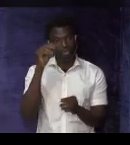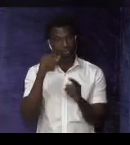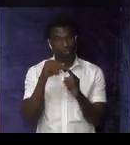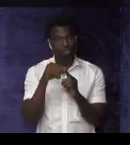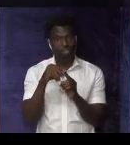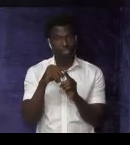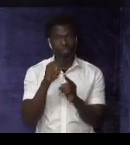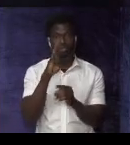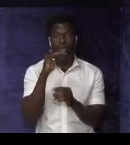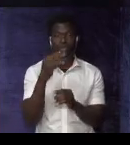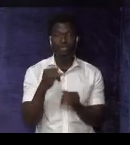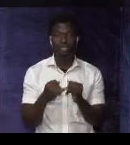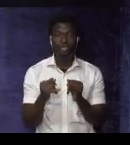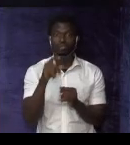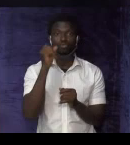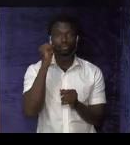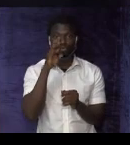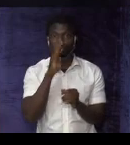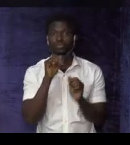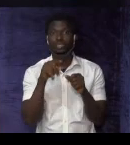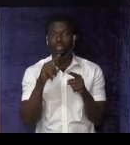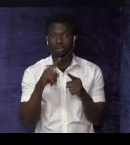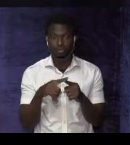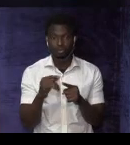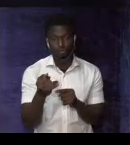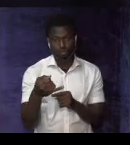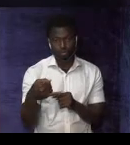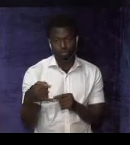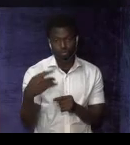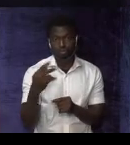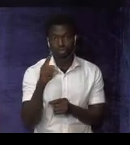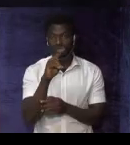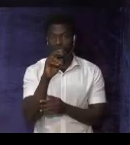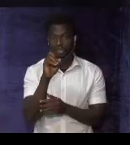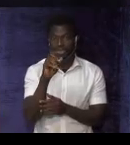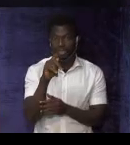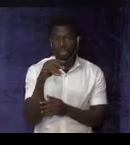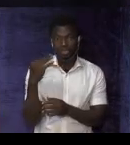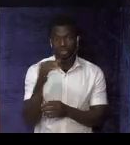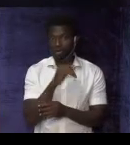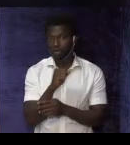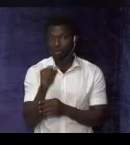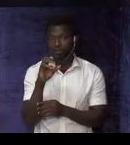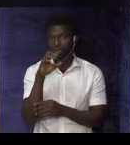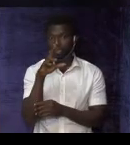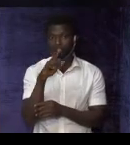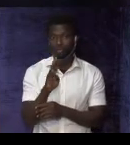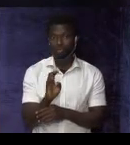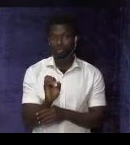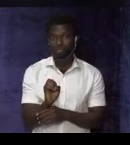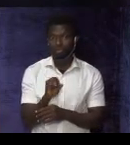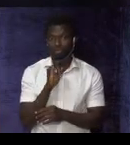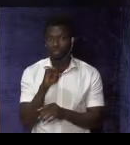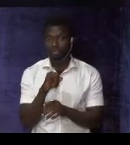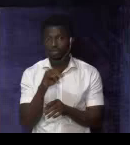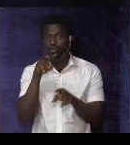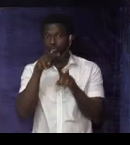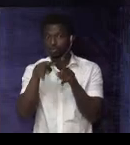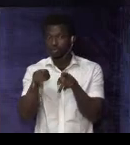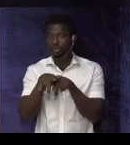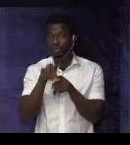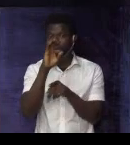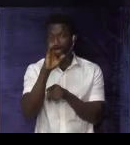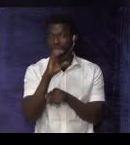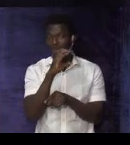By the end of this lesson, you should be able to draw the net of a cube. Well, at least you know that the net of a cube is looking like a